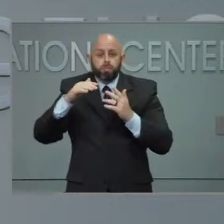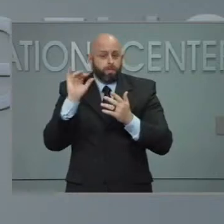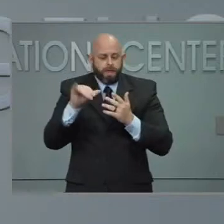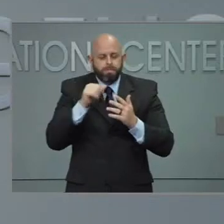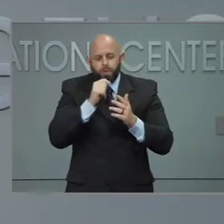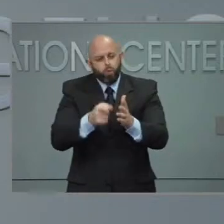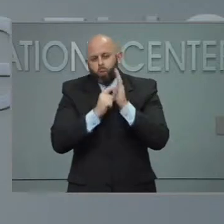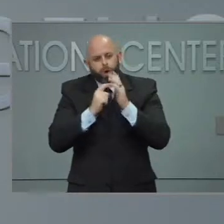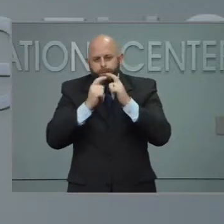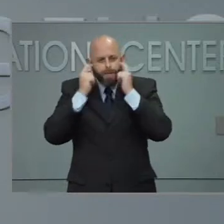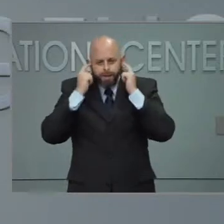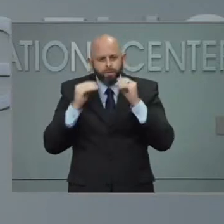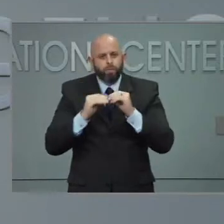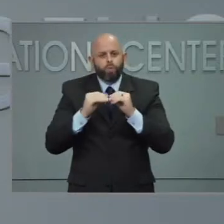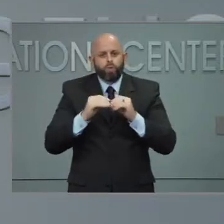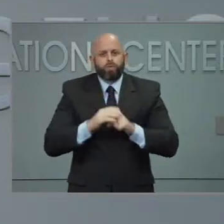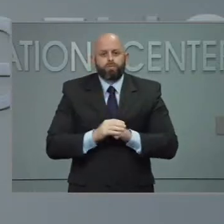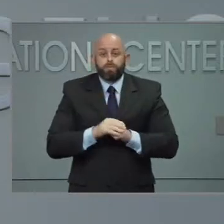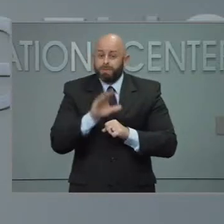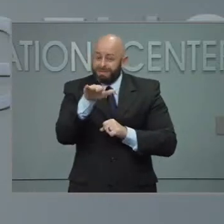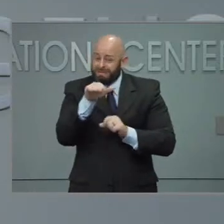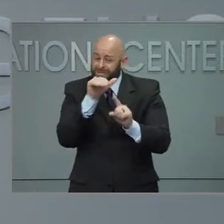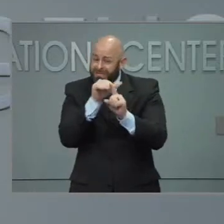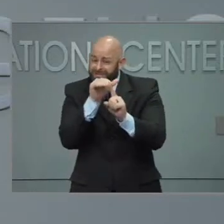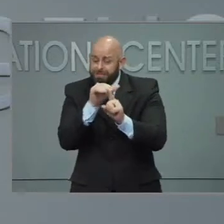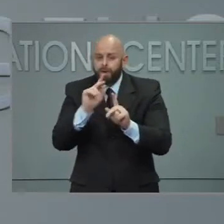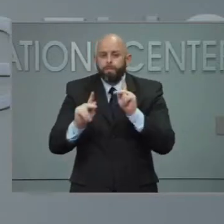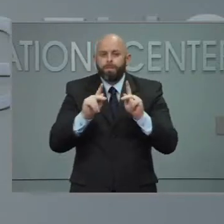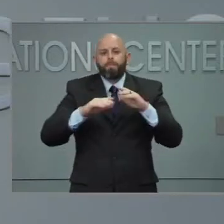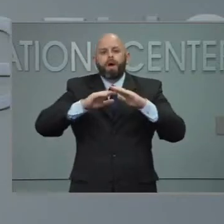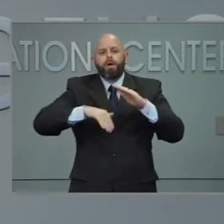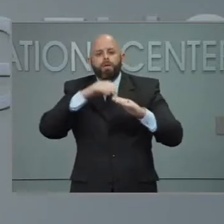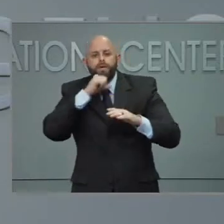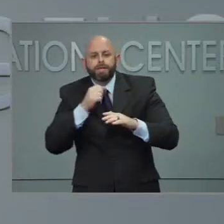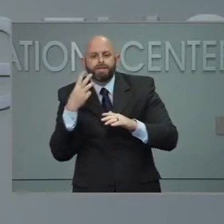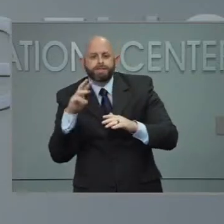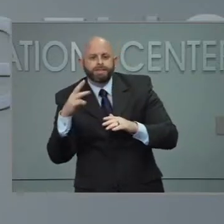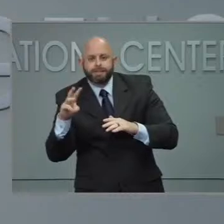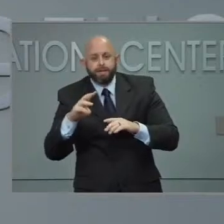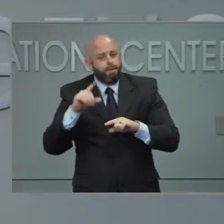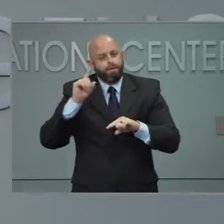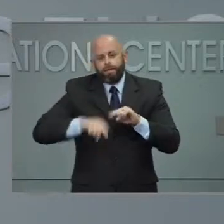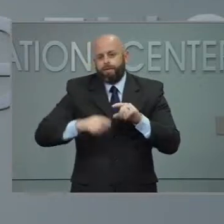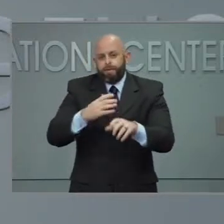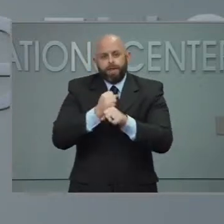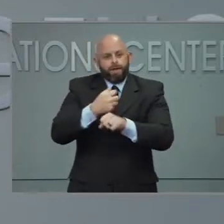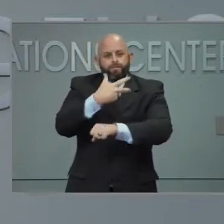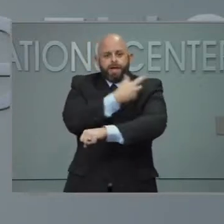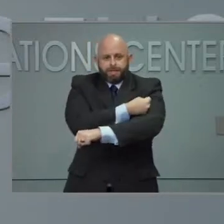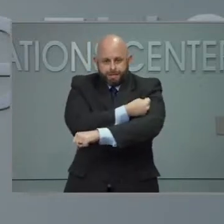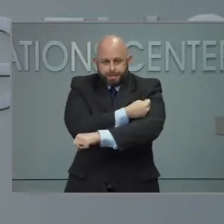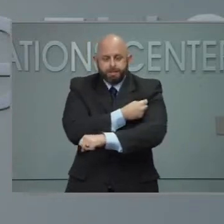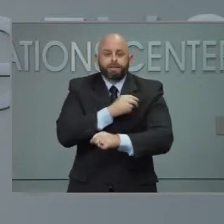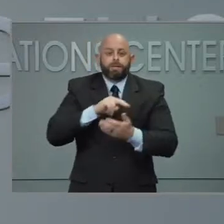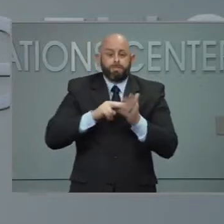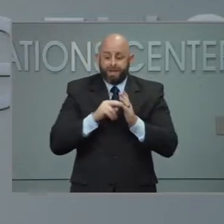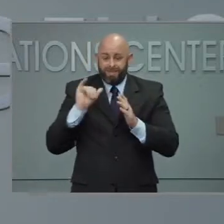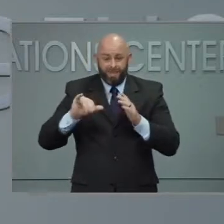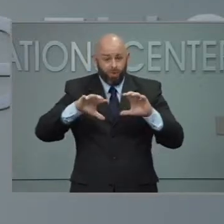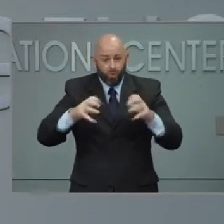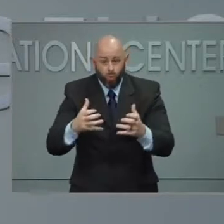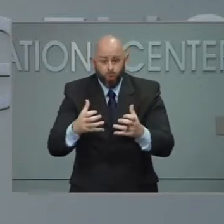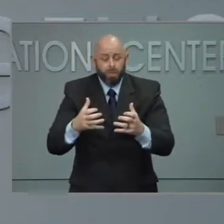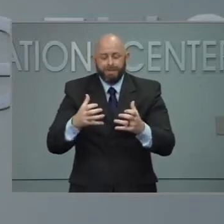want to remind folks that folks under 16 are not able to get vaccinated, so they are an unvaccinated